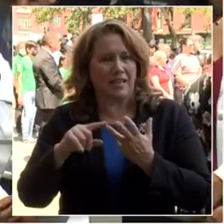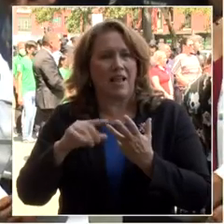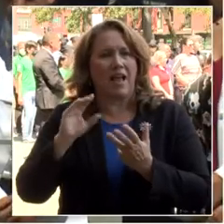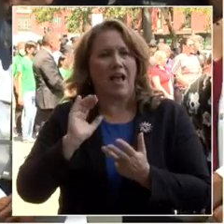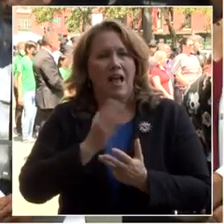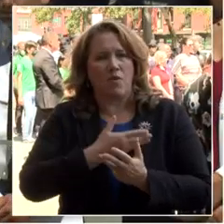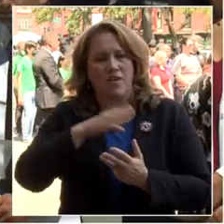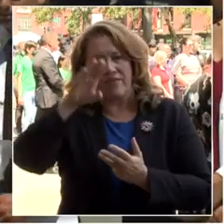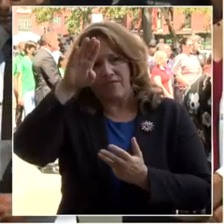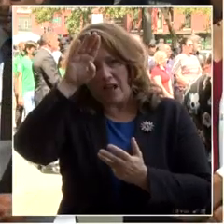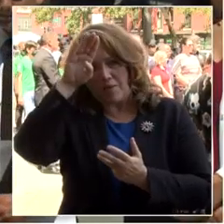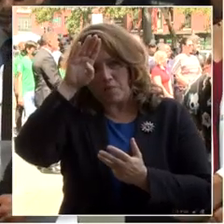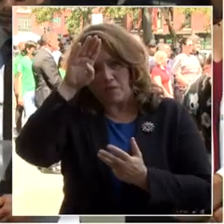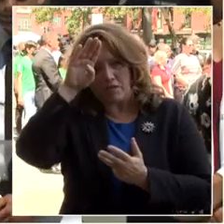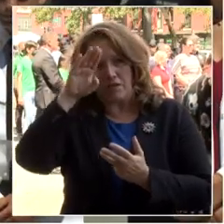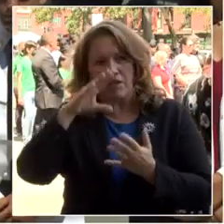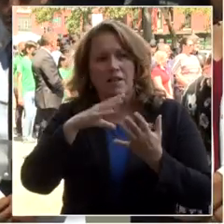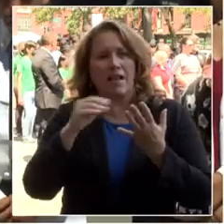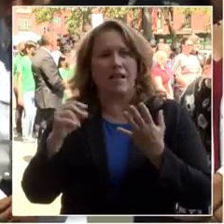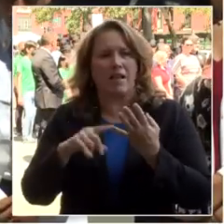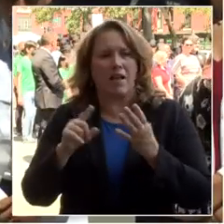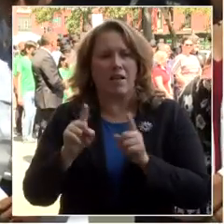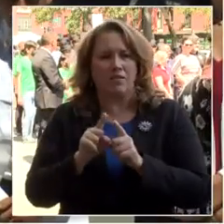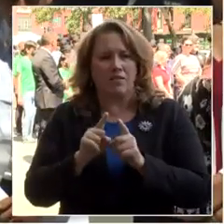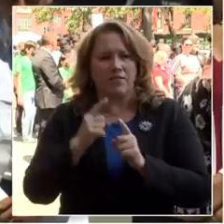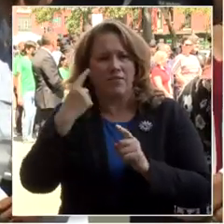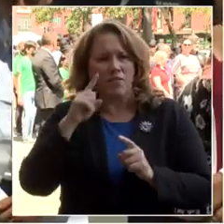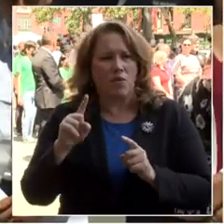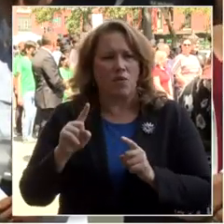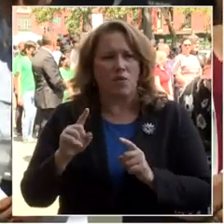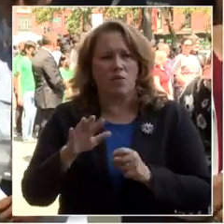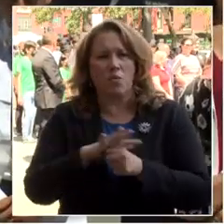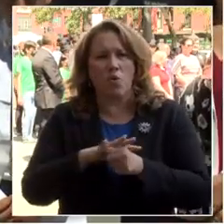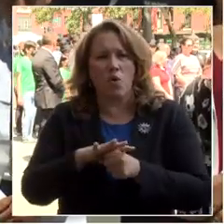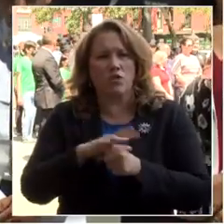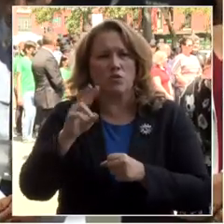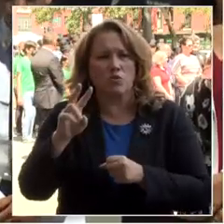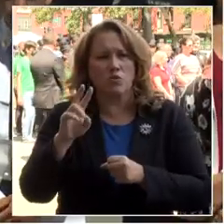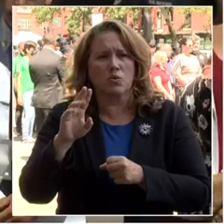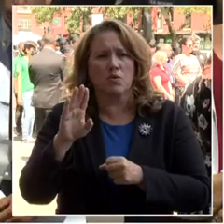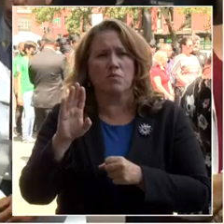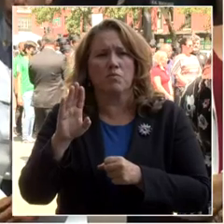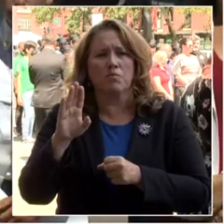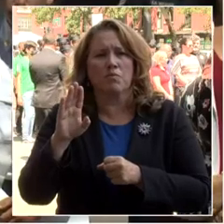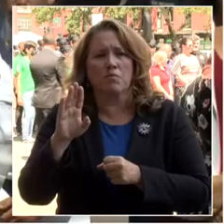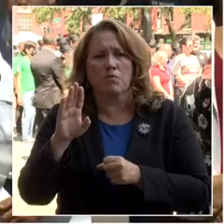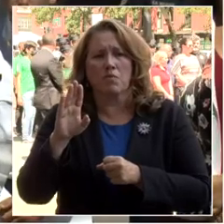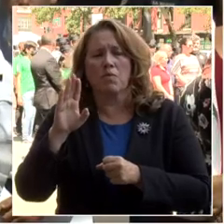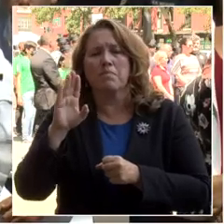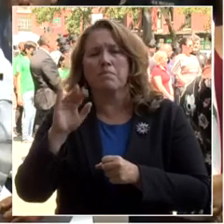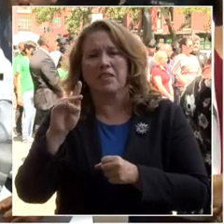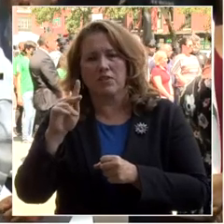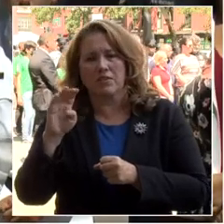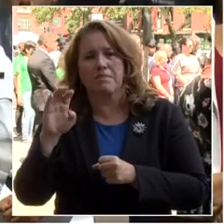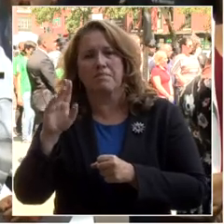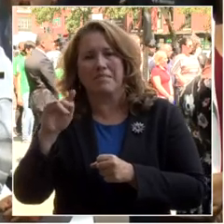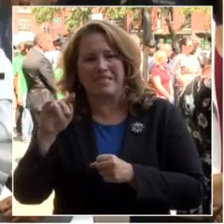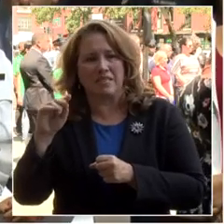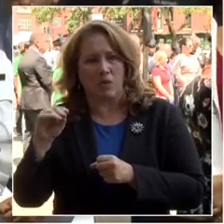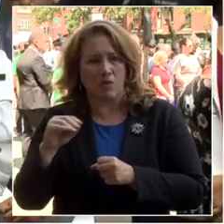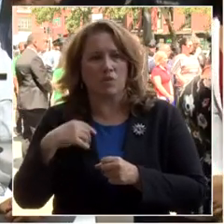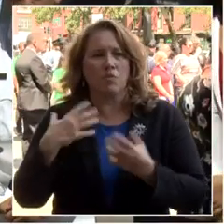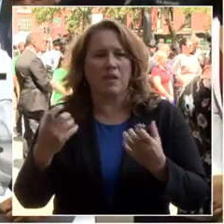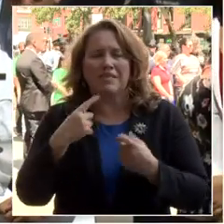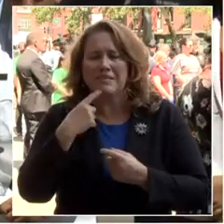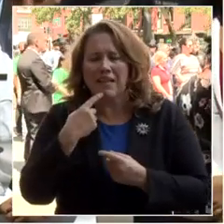acknowledge the presence of the Ward 2 council member, Brooke Pinto. So let me just say a couple of things